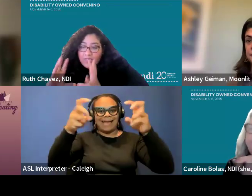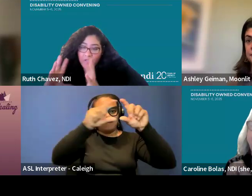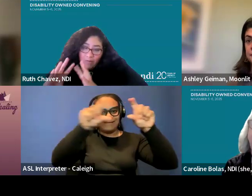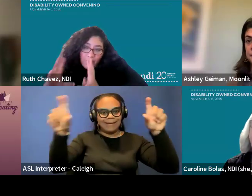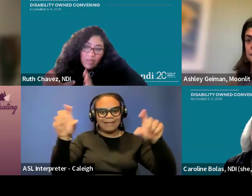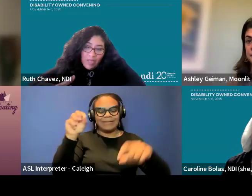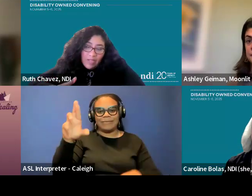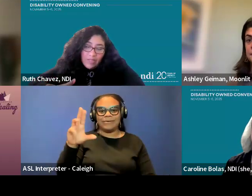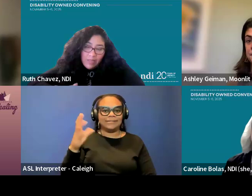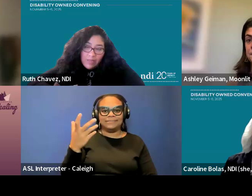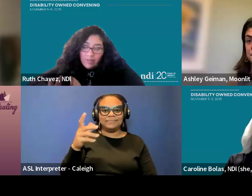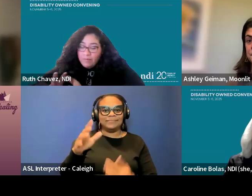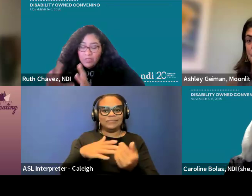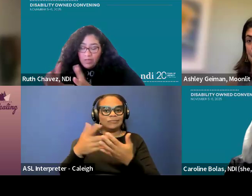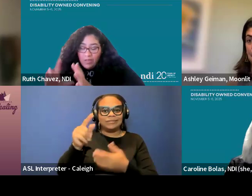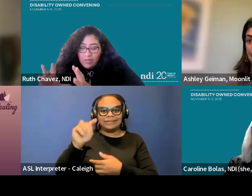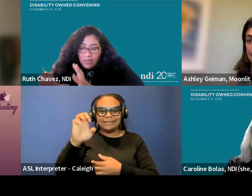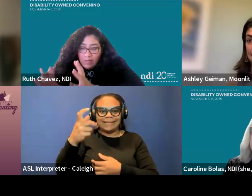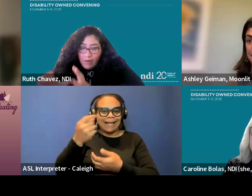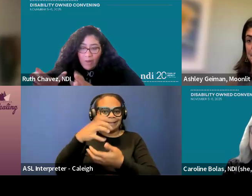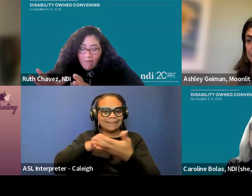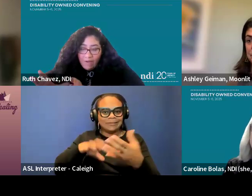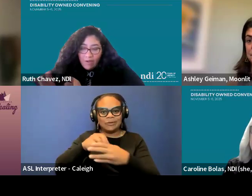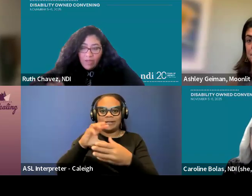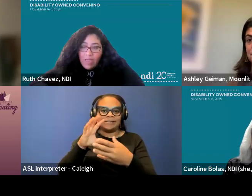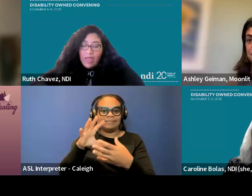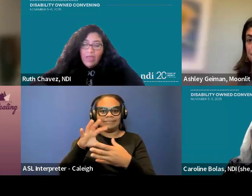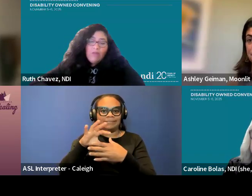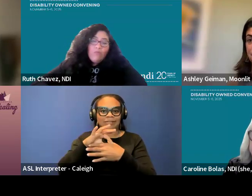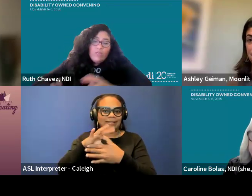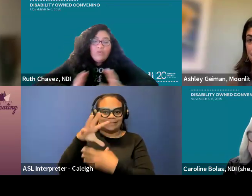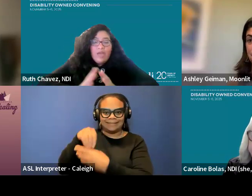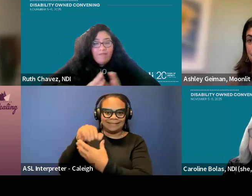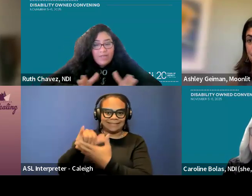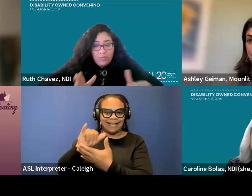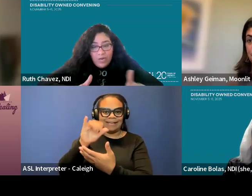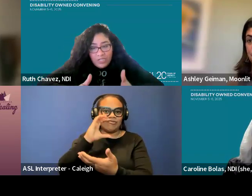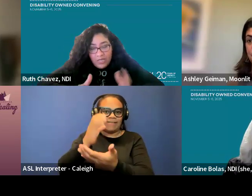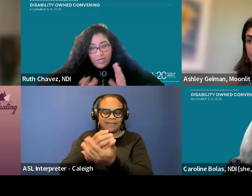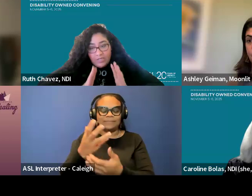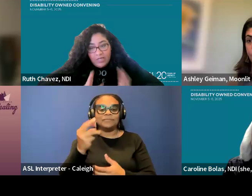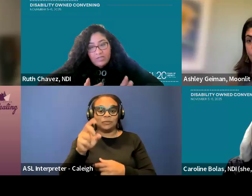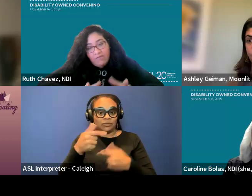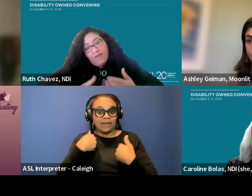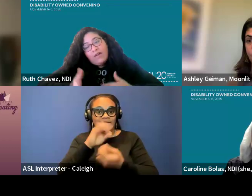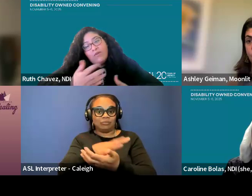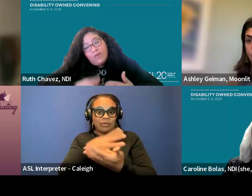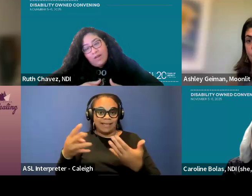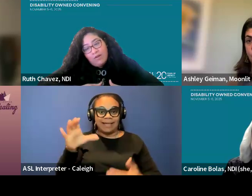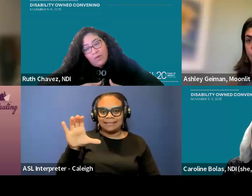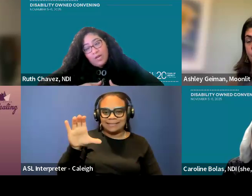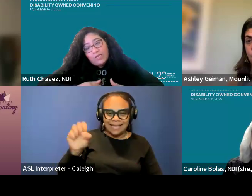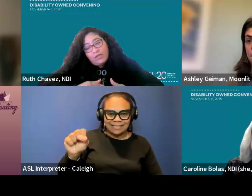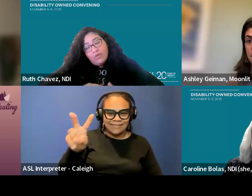or context is going to be in the graphic. And once you have that spreadsheet, the CSV file,